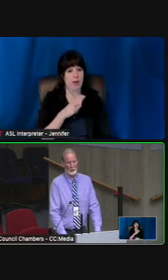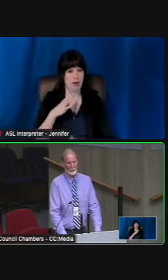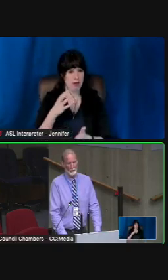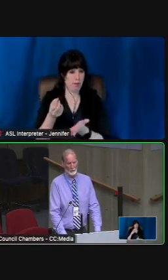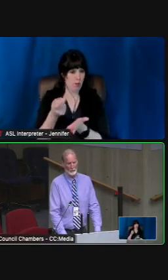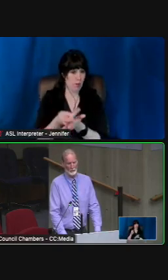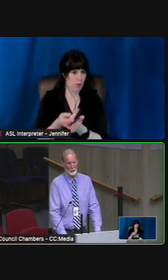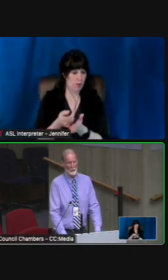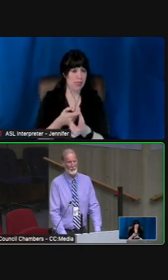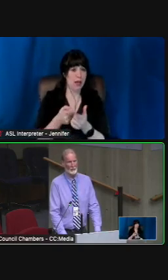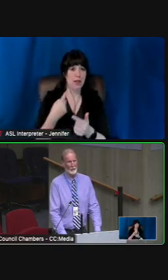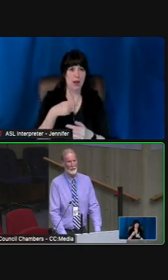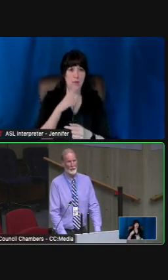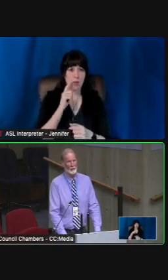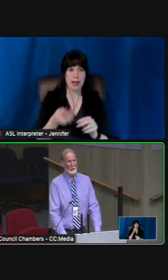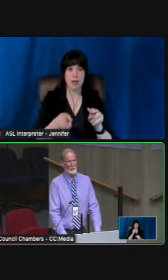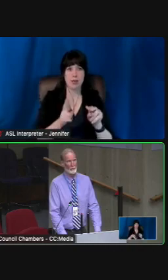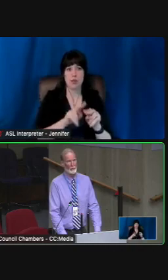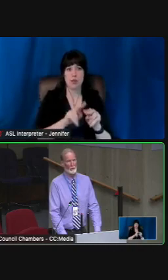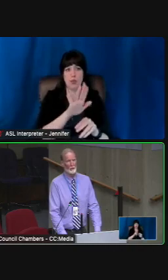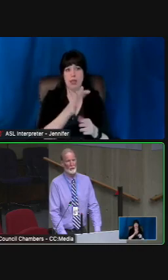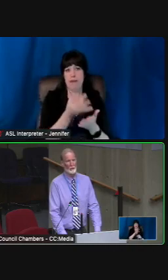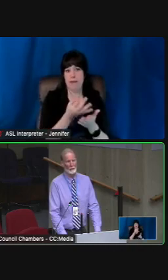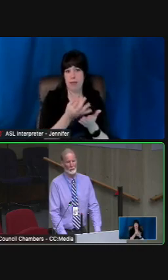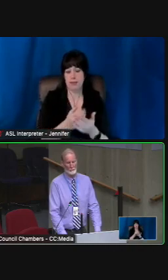be able to increase its funding, and